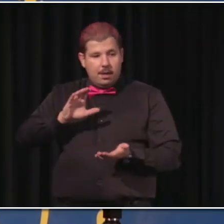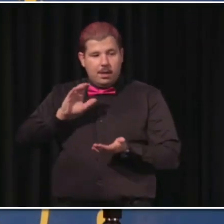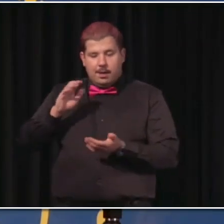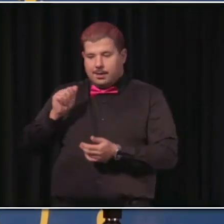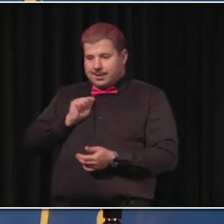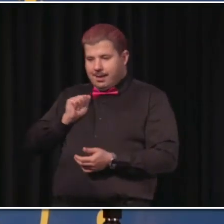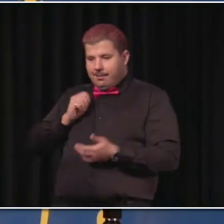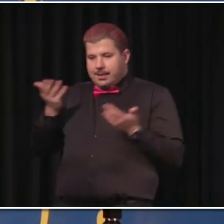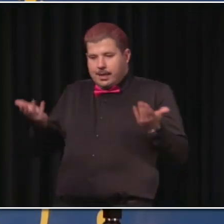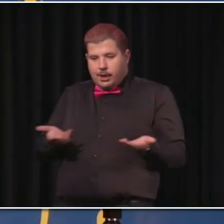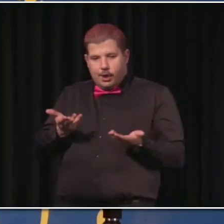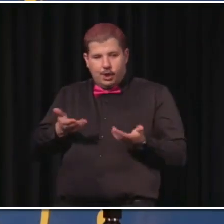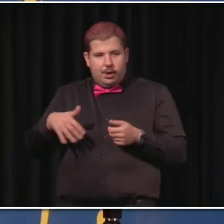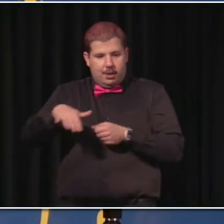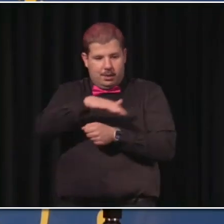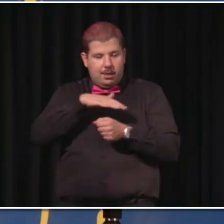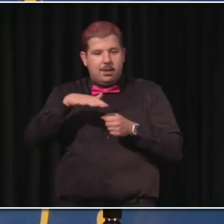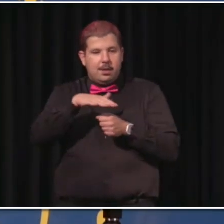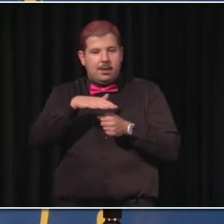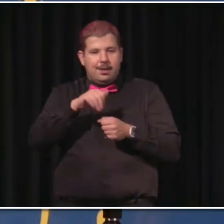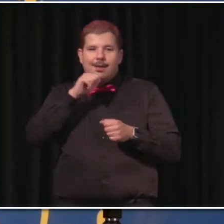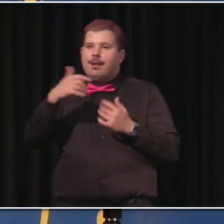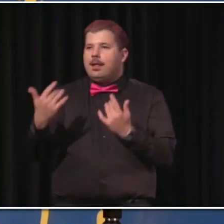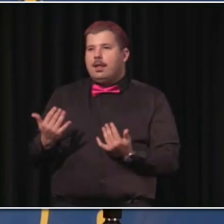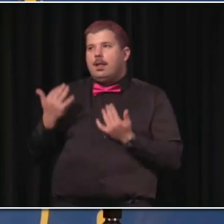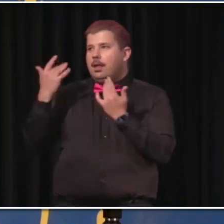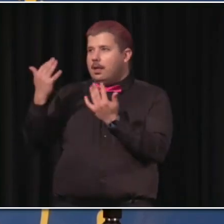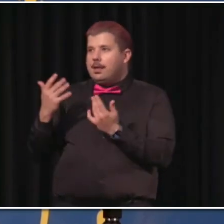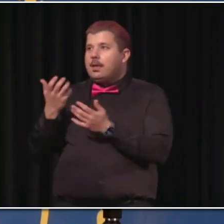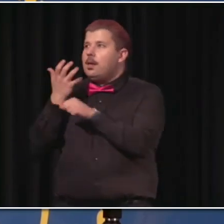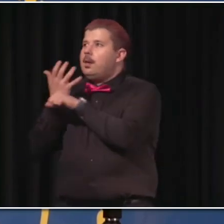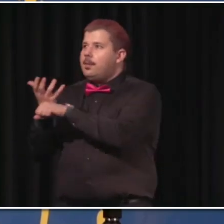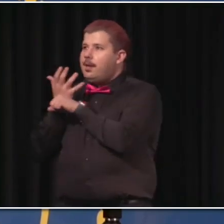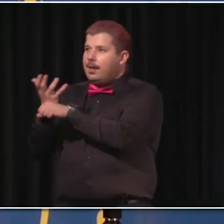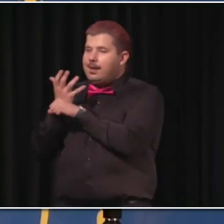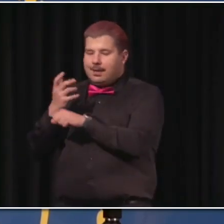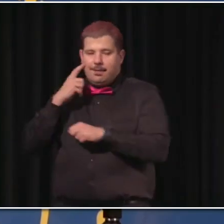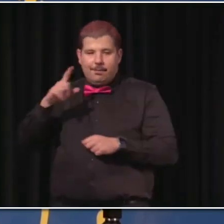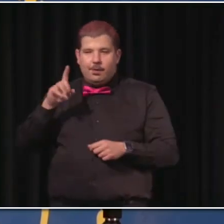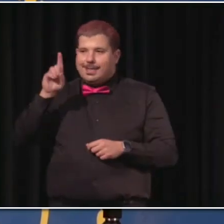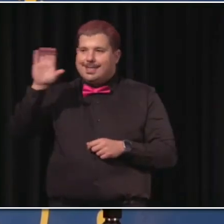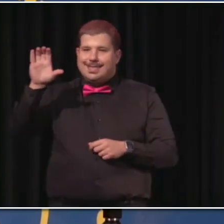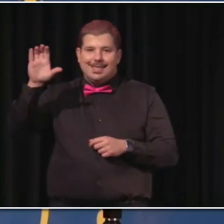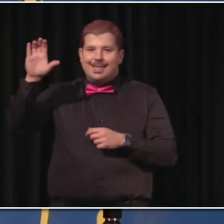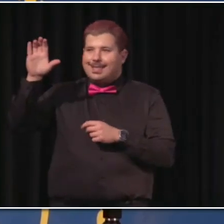here at home. Not by waiting or begging for